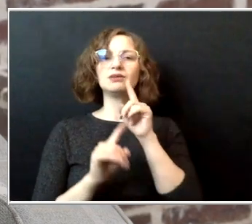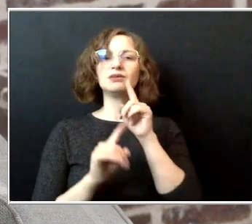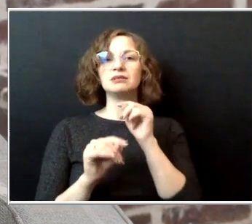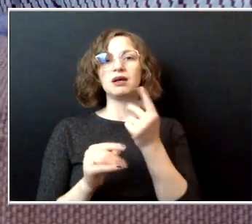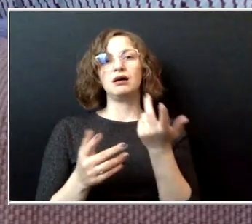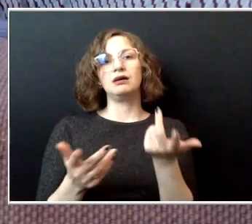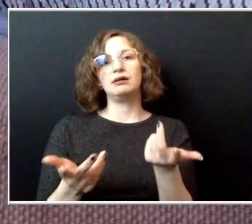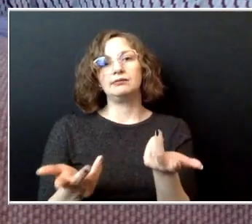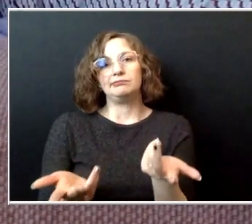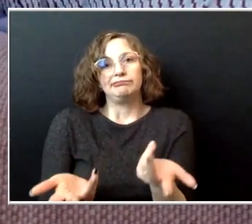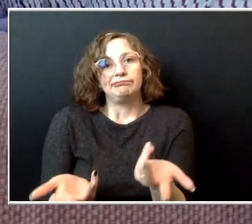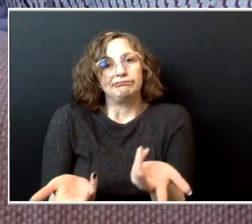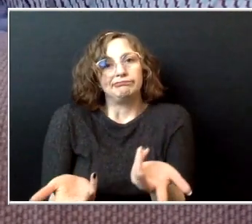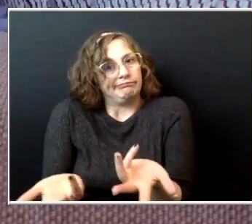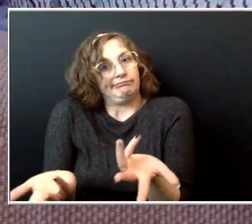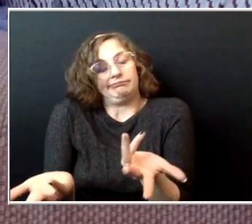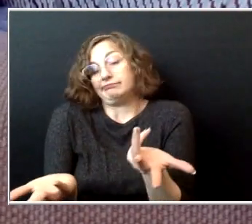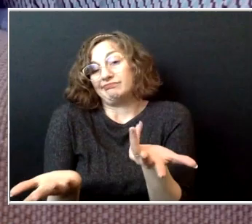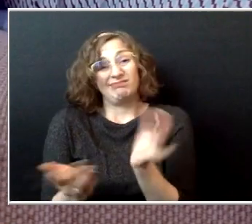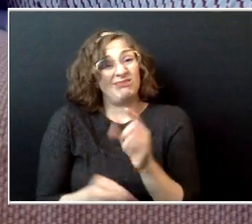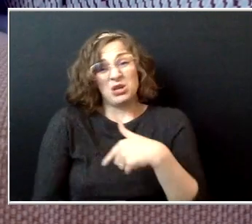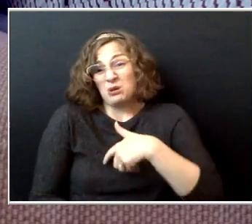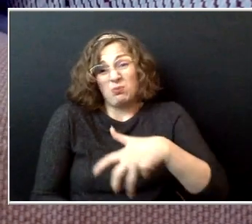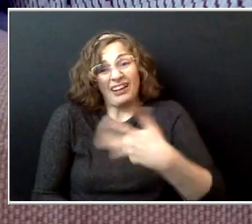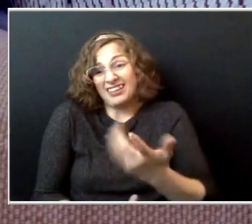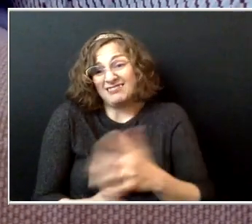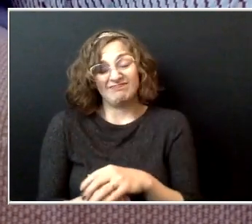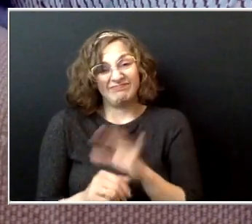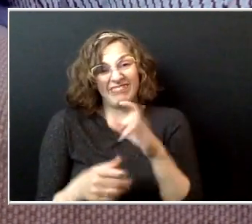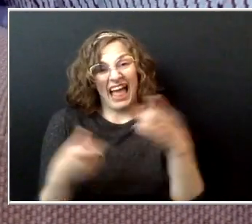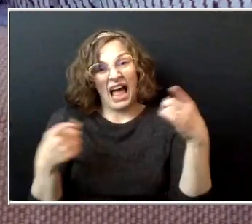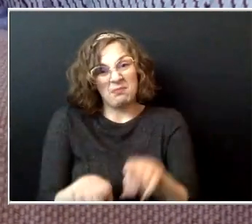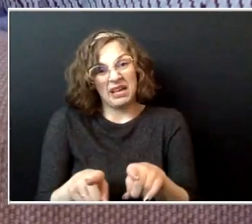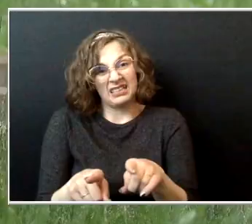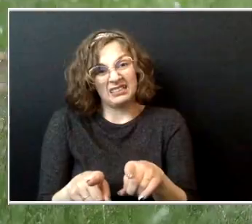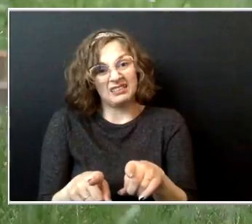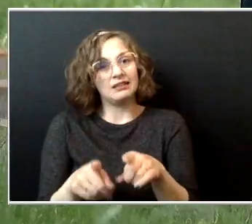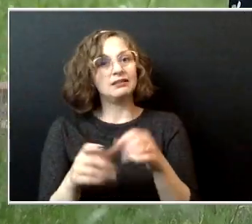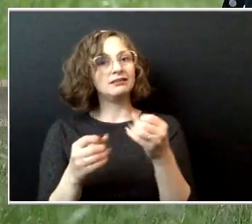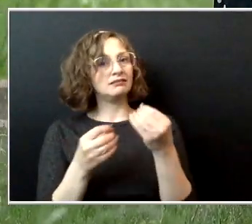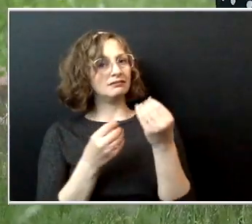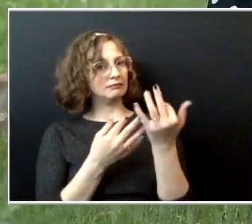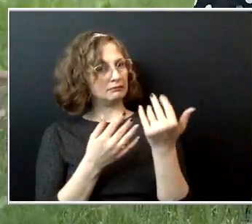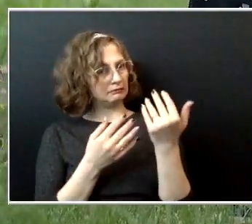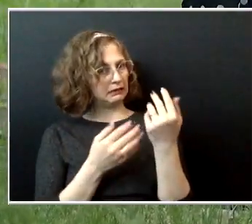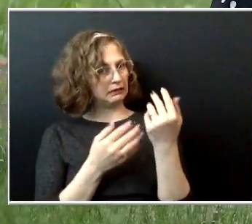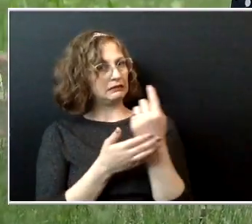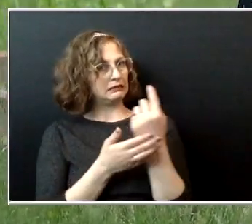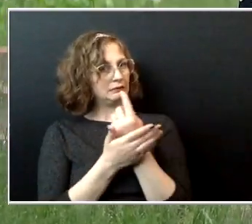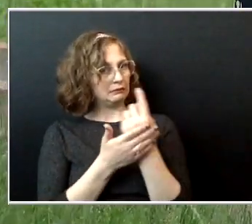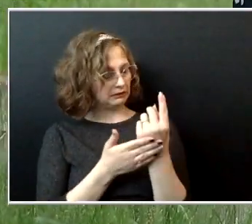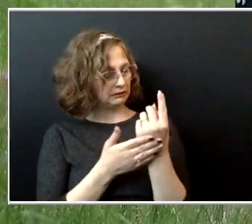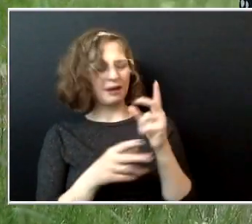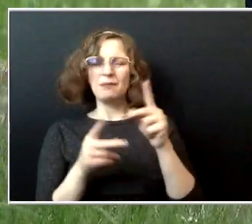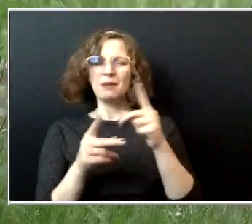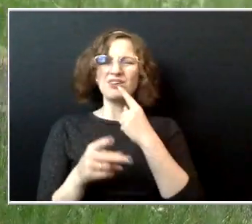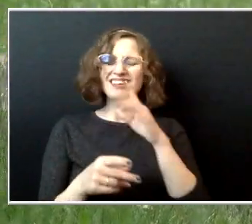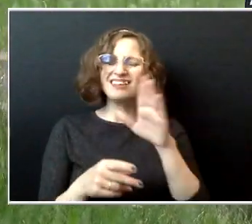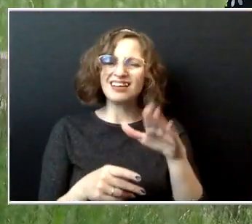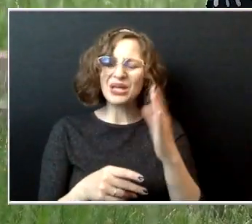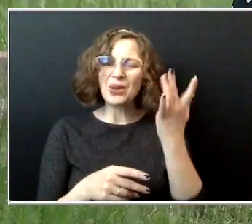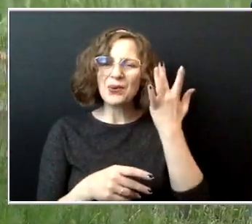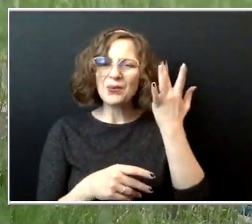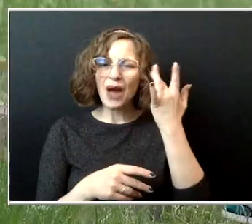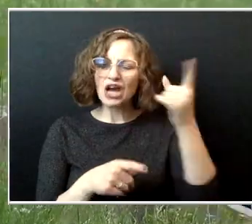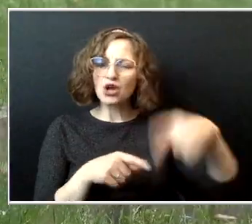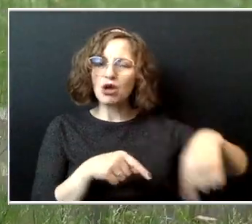that's what happens when you're pregnant. So she gave it another week. People were noticeably saying, why are you dragging your leg? And I'm like, it's almost like